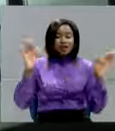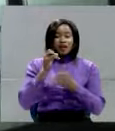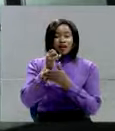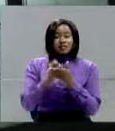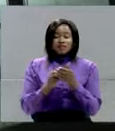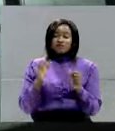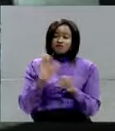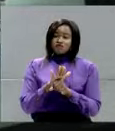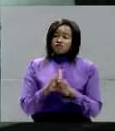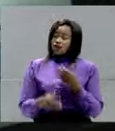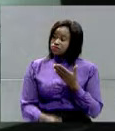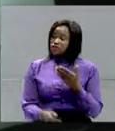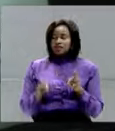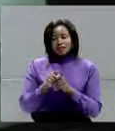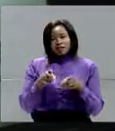how it is perceived.